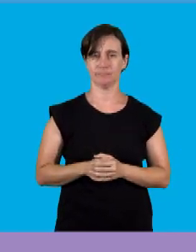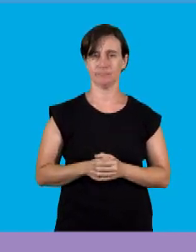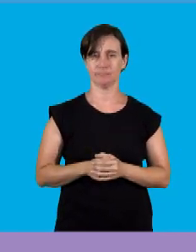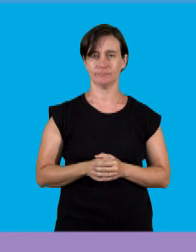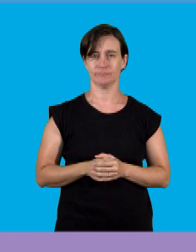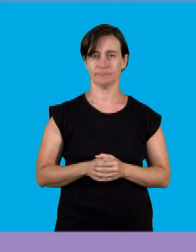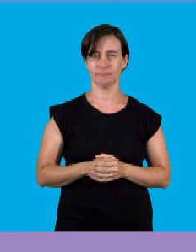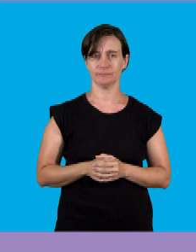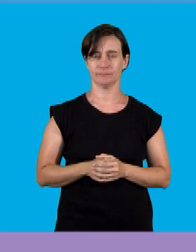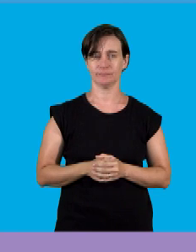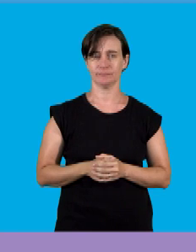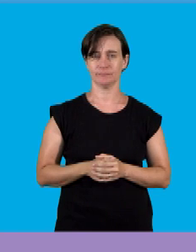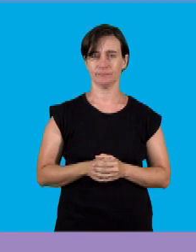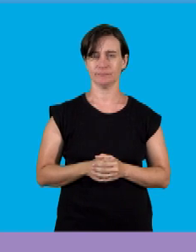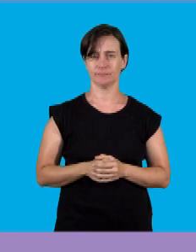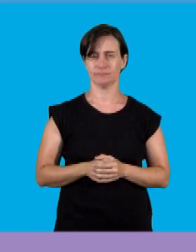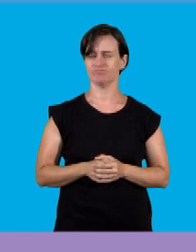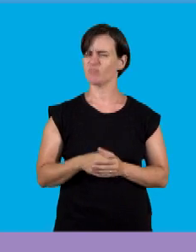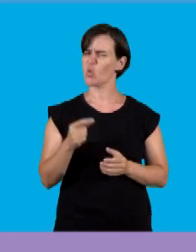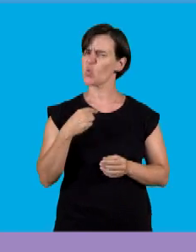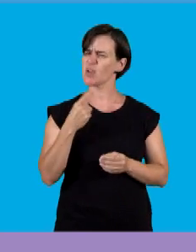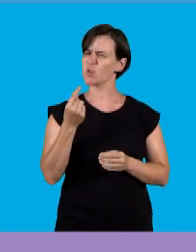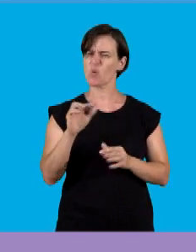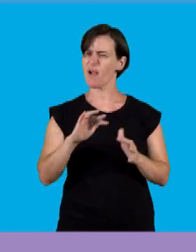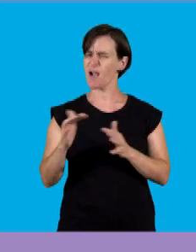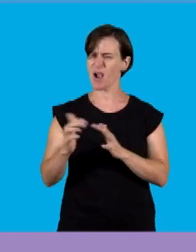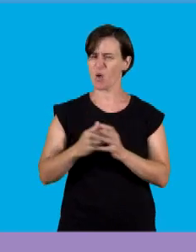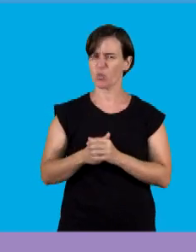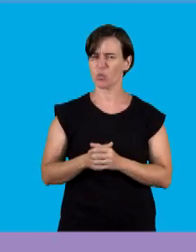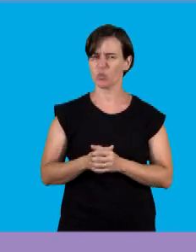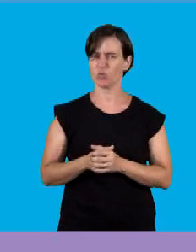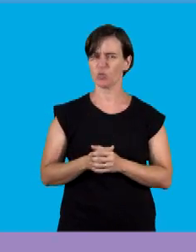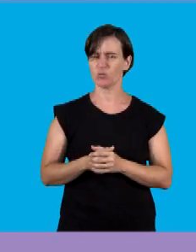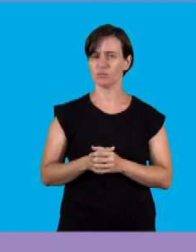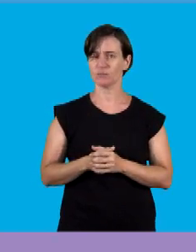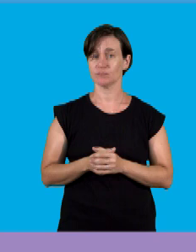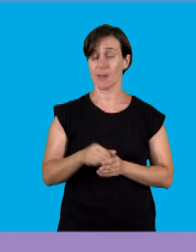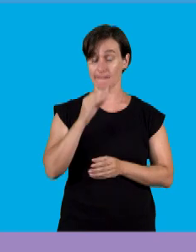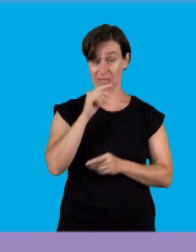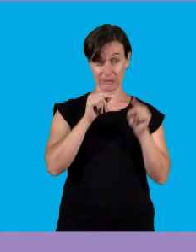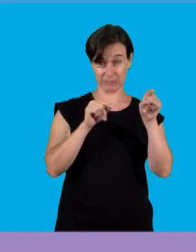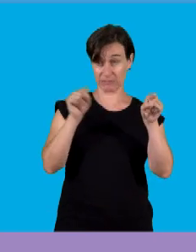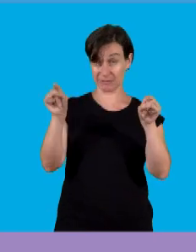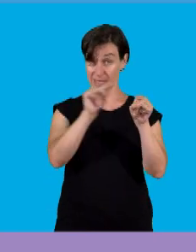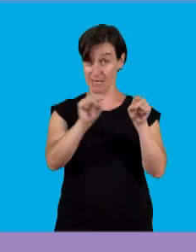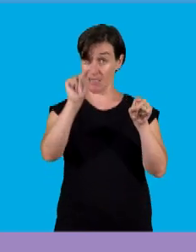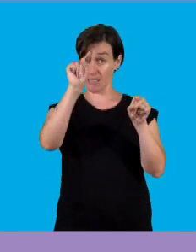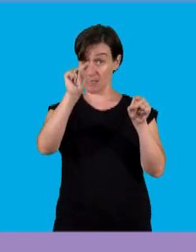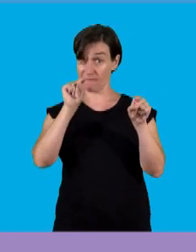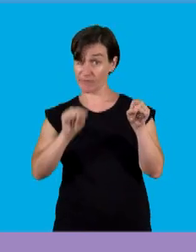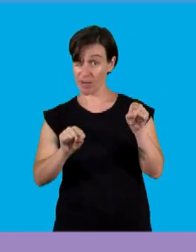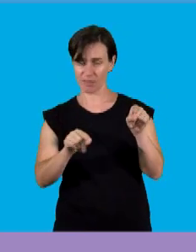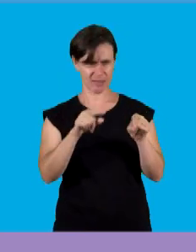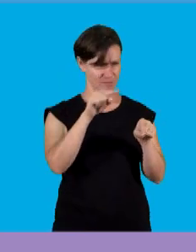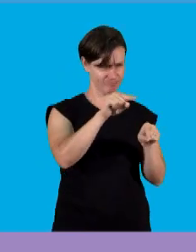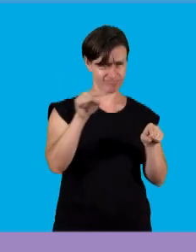Now, how are we going to solve for this? Firstly, we are dividing powers, and these powers have